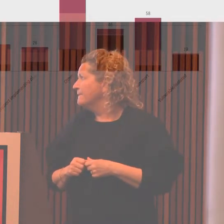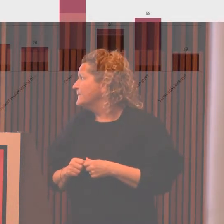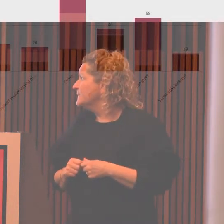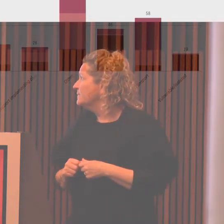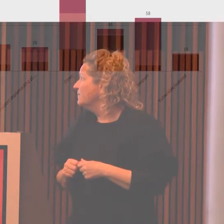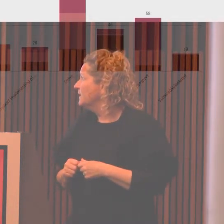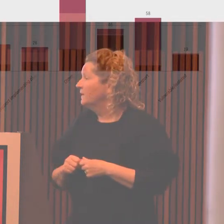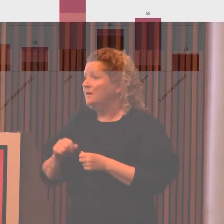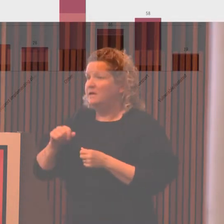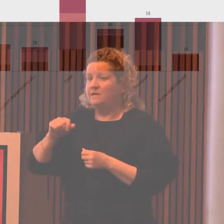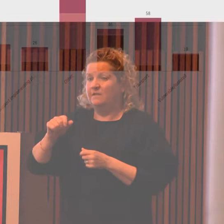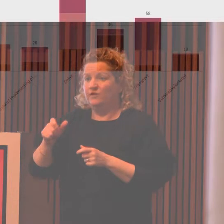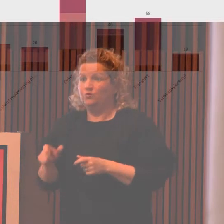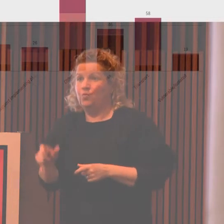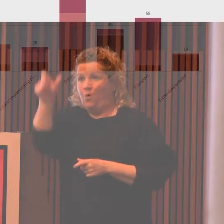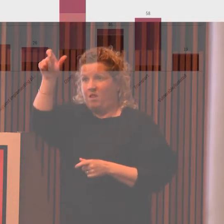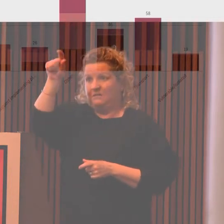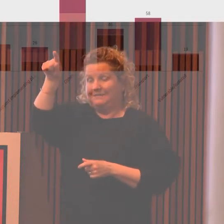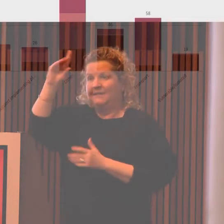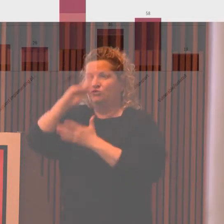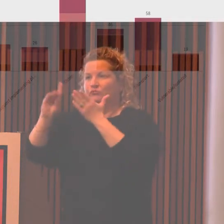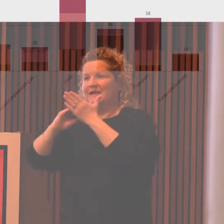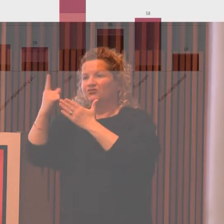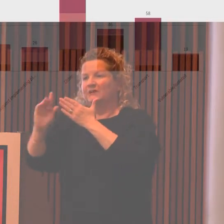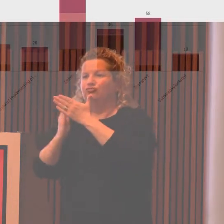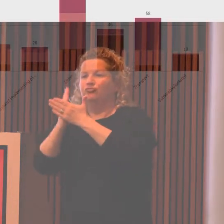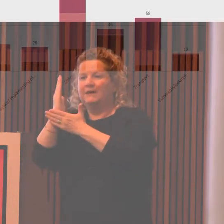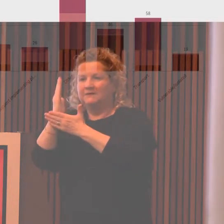So this tallest category there is discrimination and rights. It's